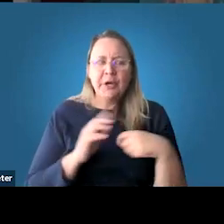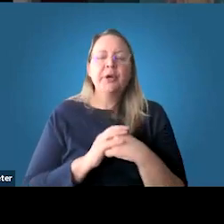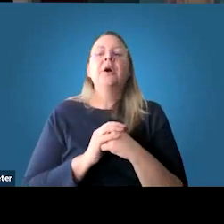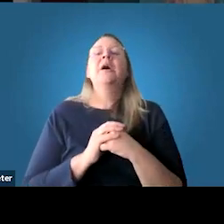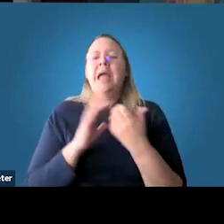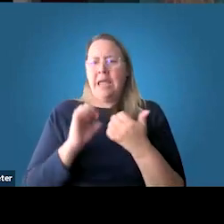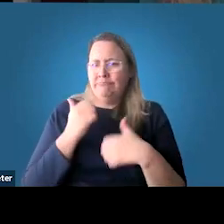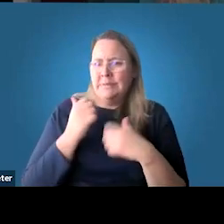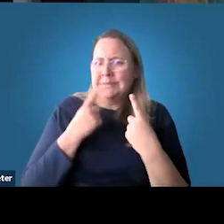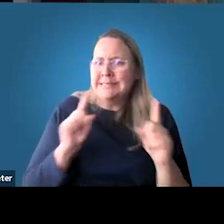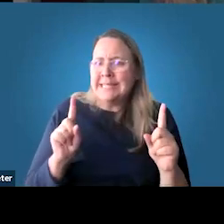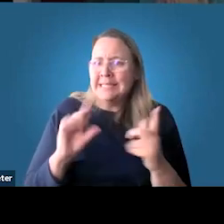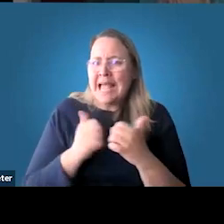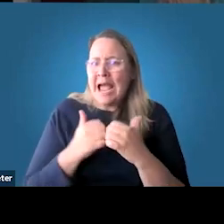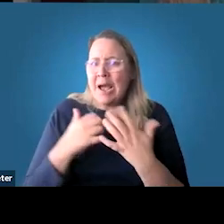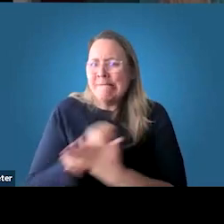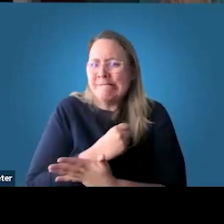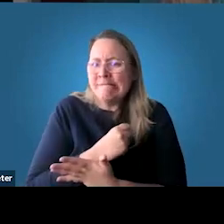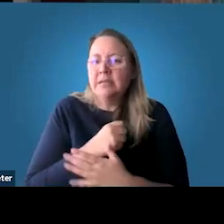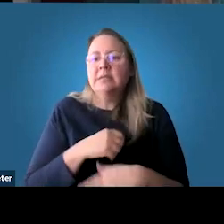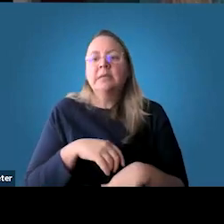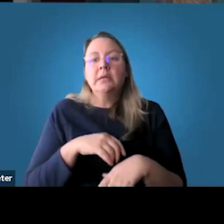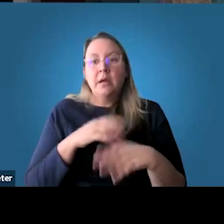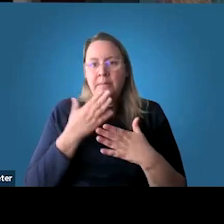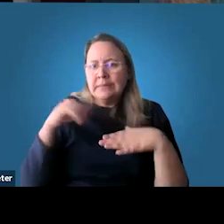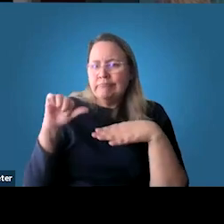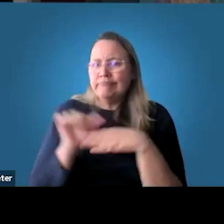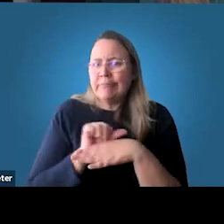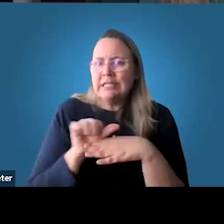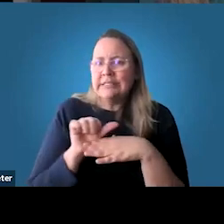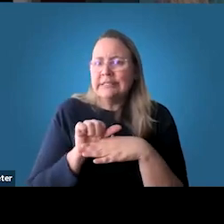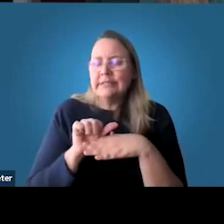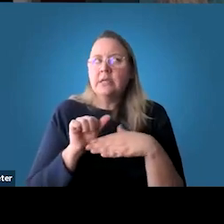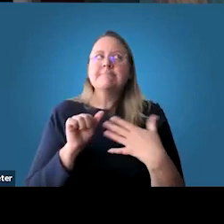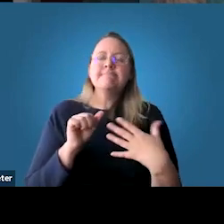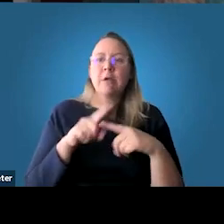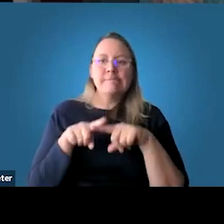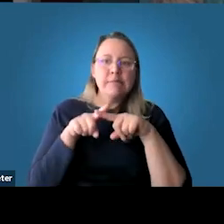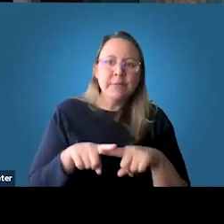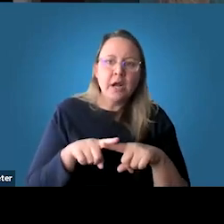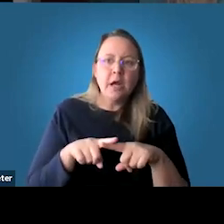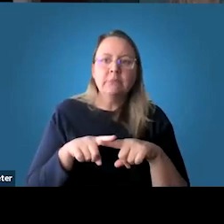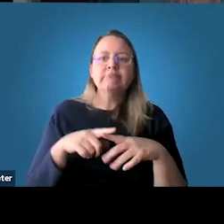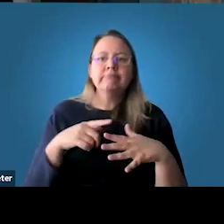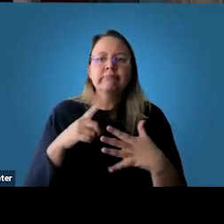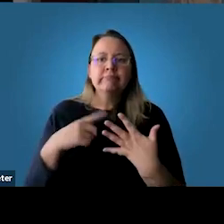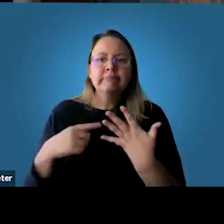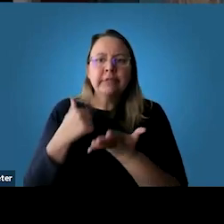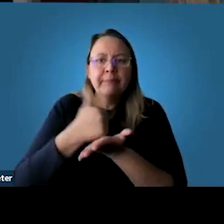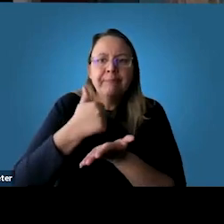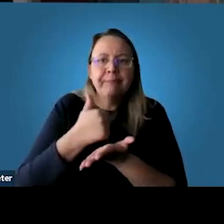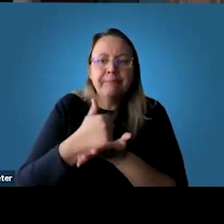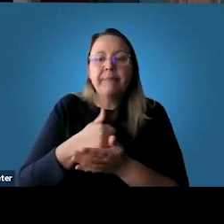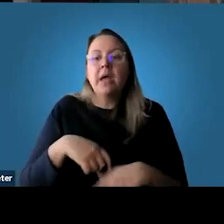up for success? And what are some constants or best practices that we can rely on? For the next few minutes, I'm going to